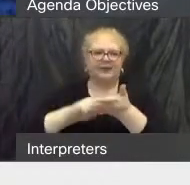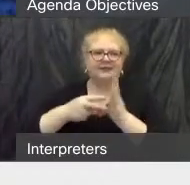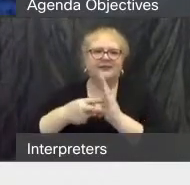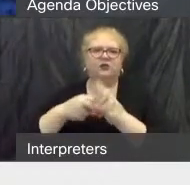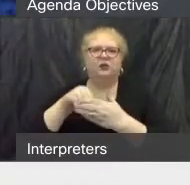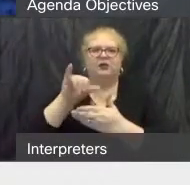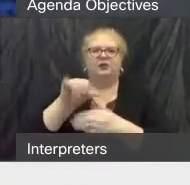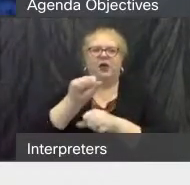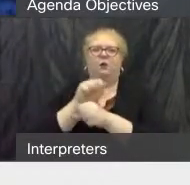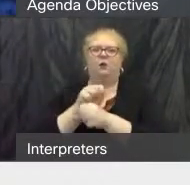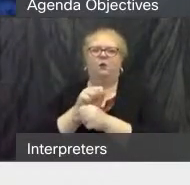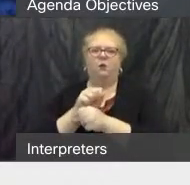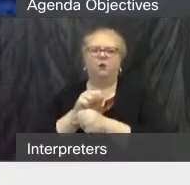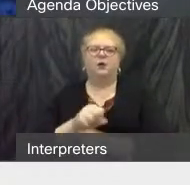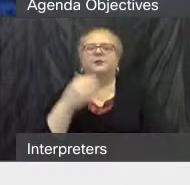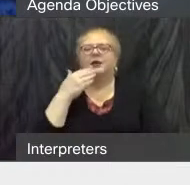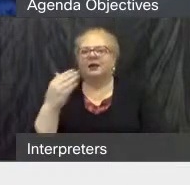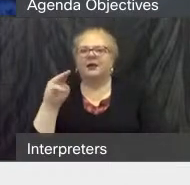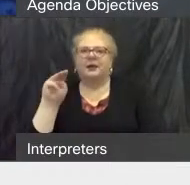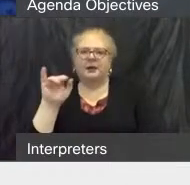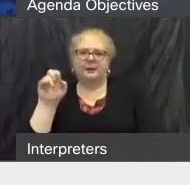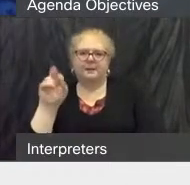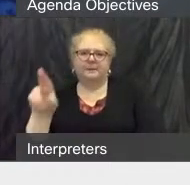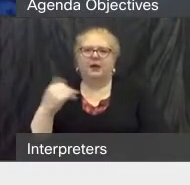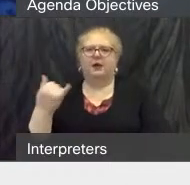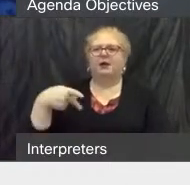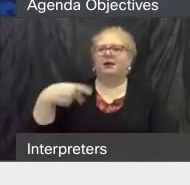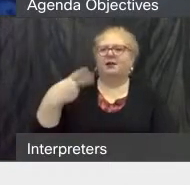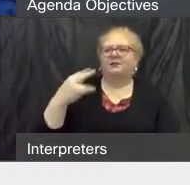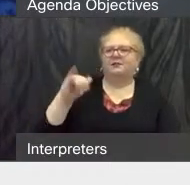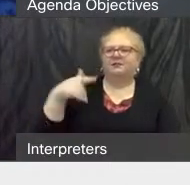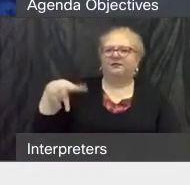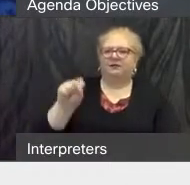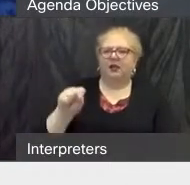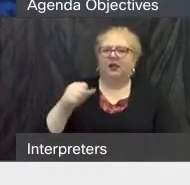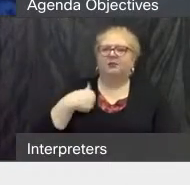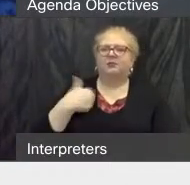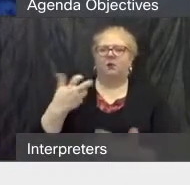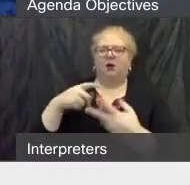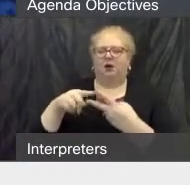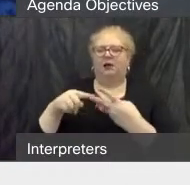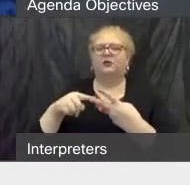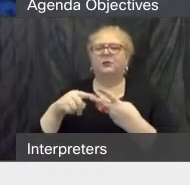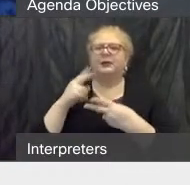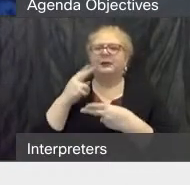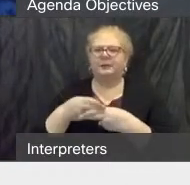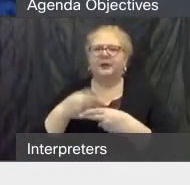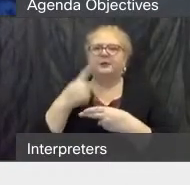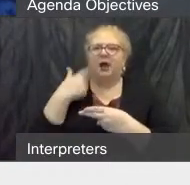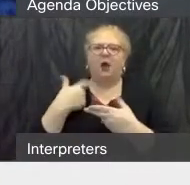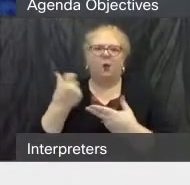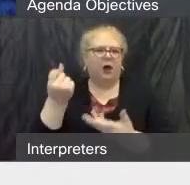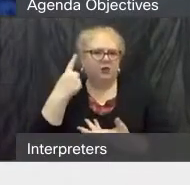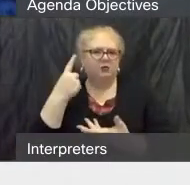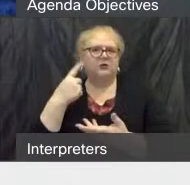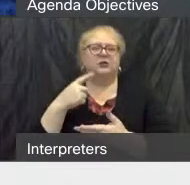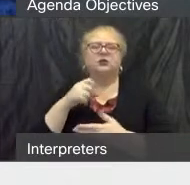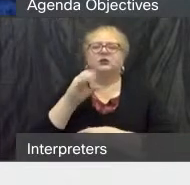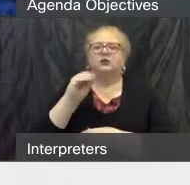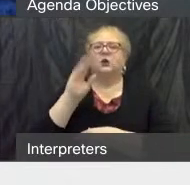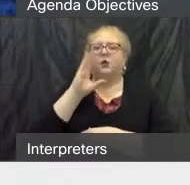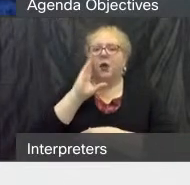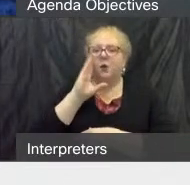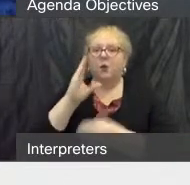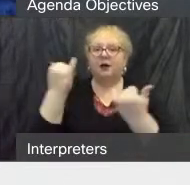Mayor and City Manager. I do have 2 follow-ups just to make sure I understood what was said. So I think the City Manager mentioned they're going to be listed on the agenda